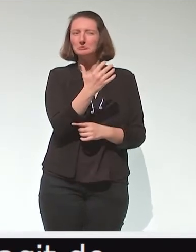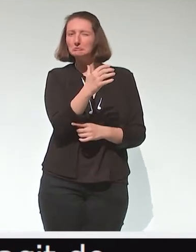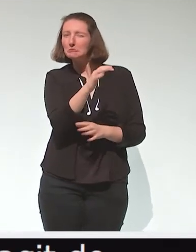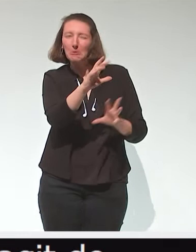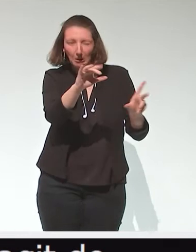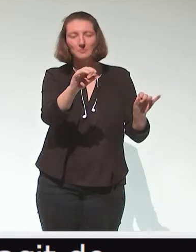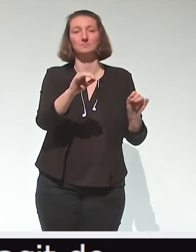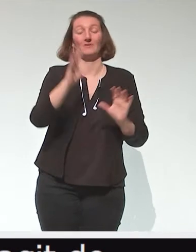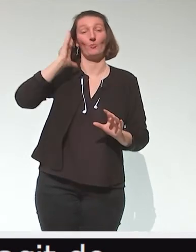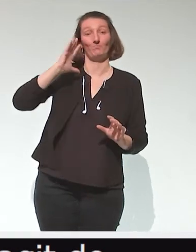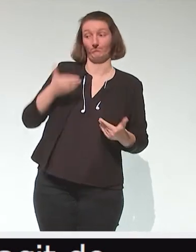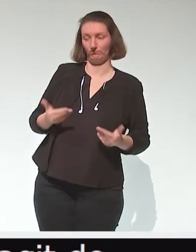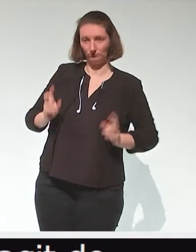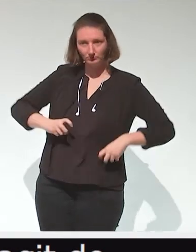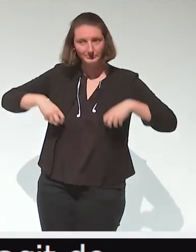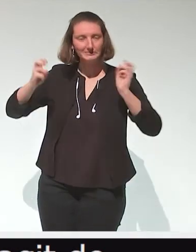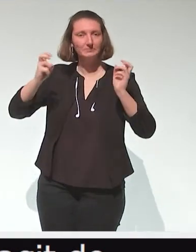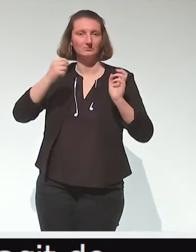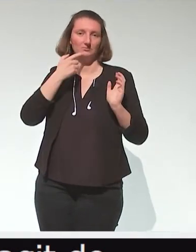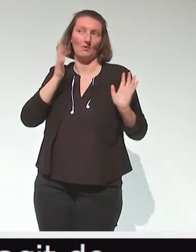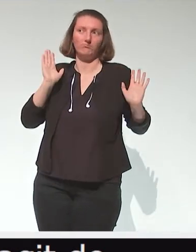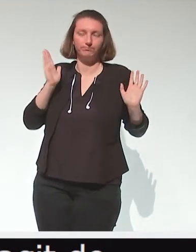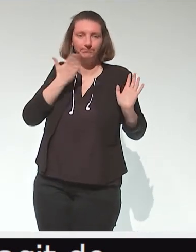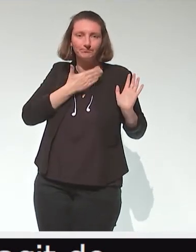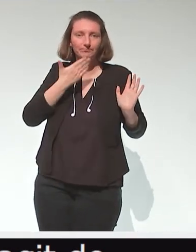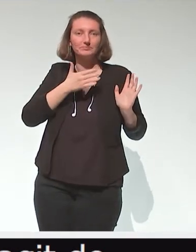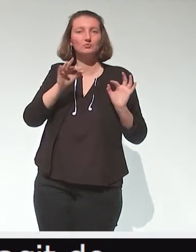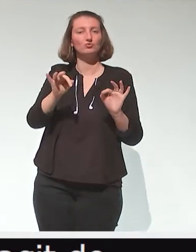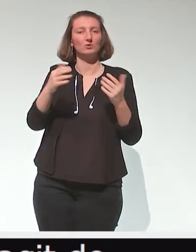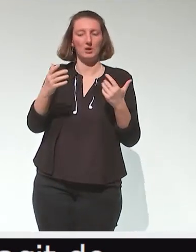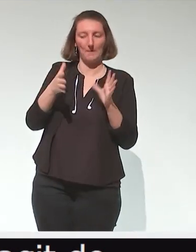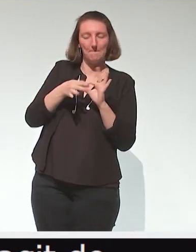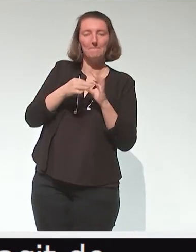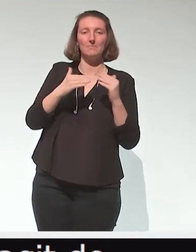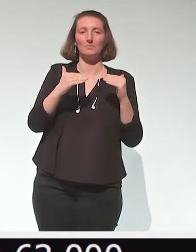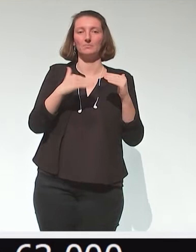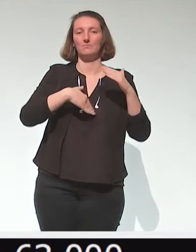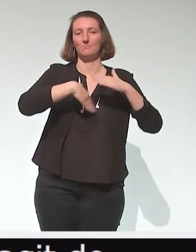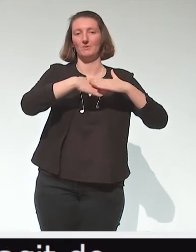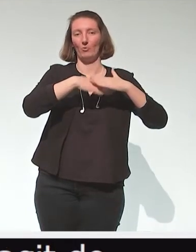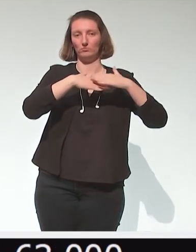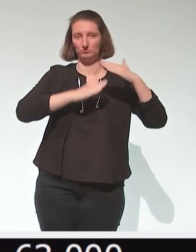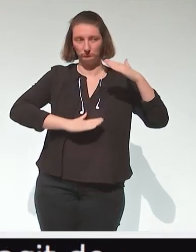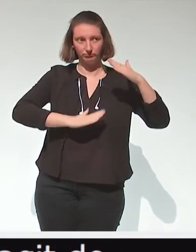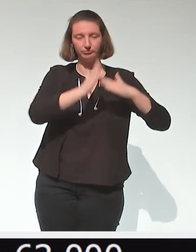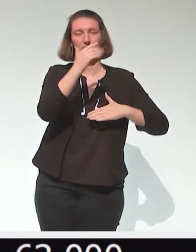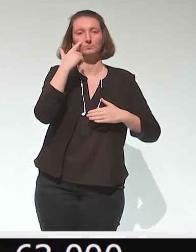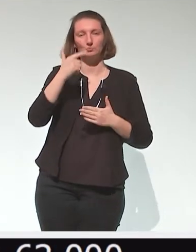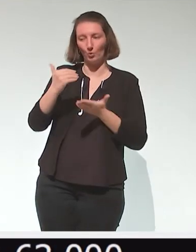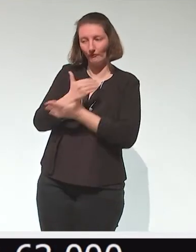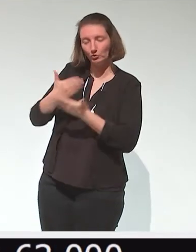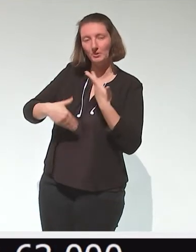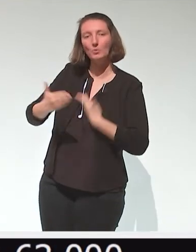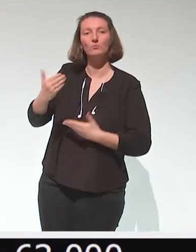discount on the discount that we talked about should be increased, and this should also come with an increase